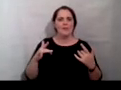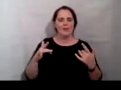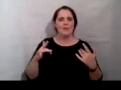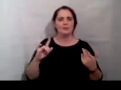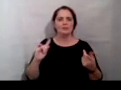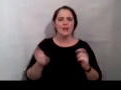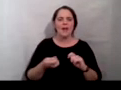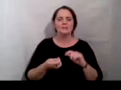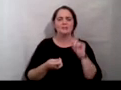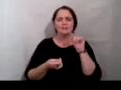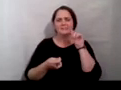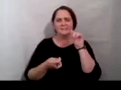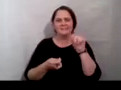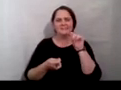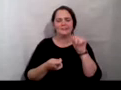idea of